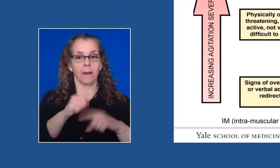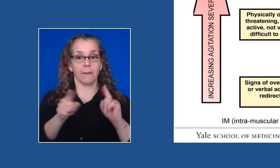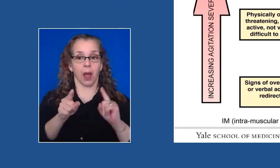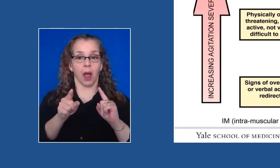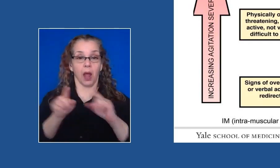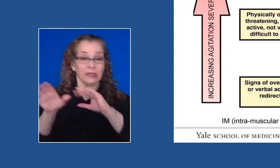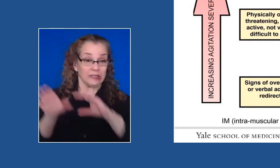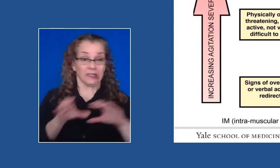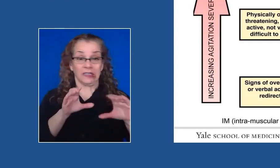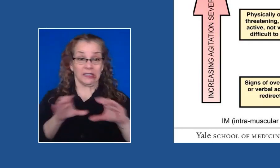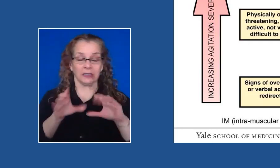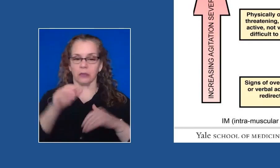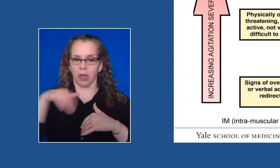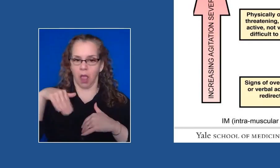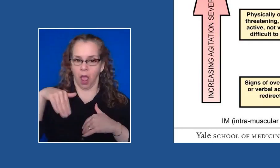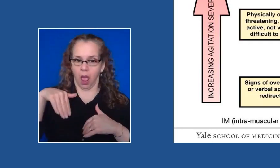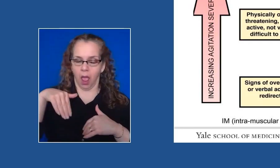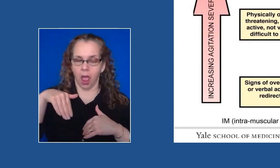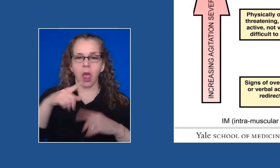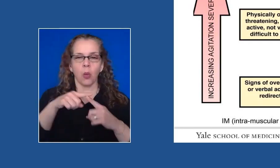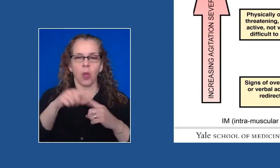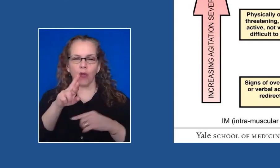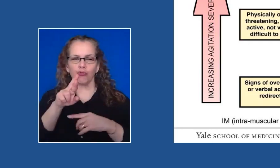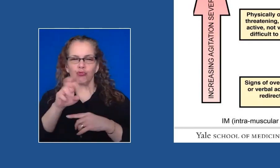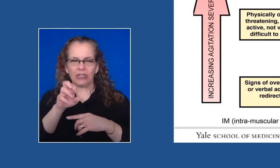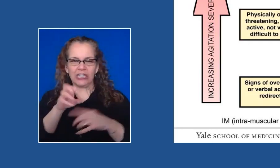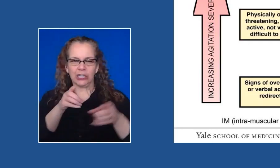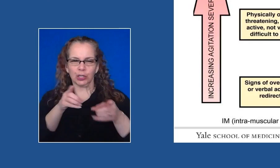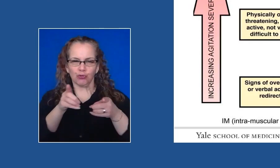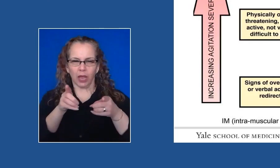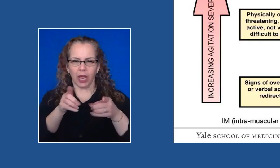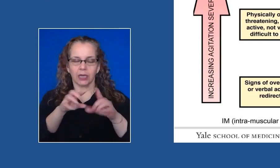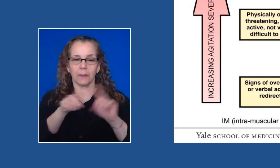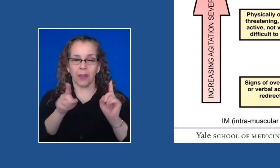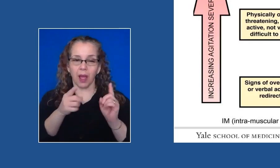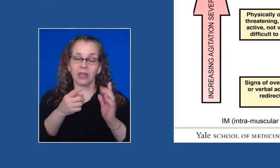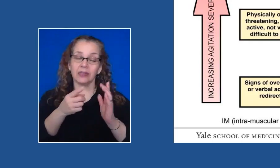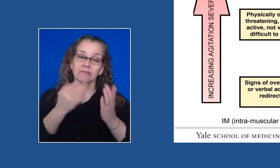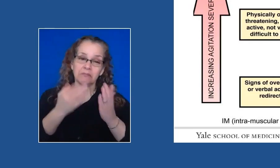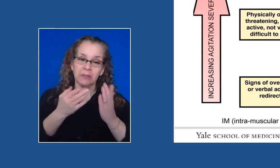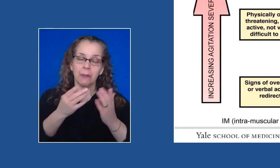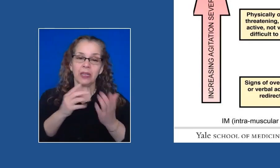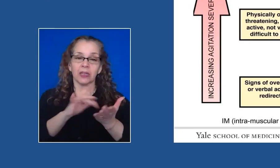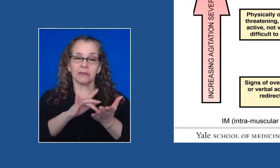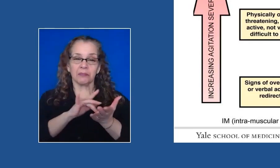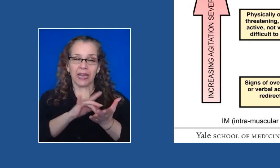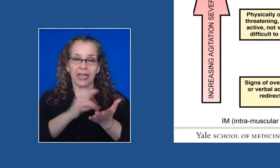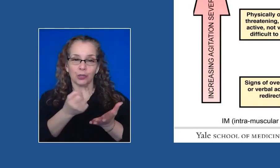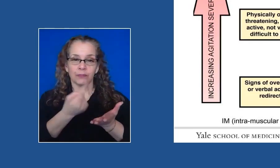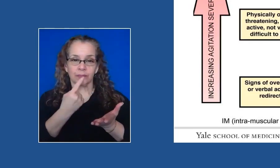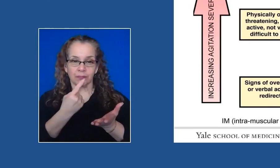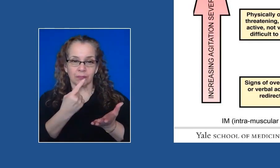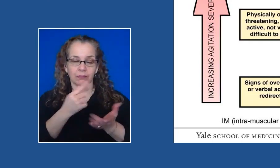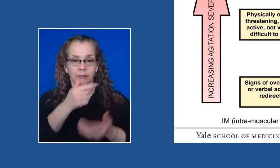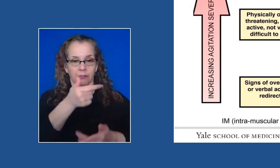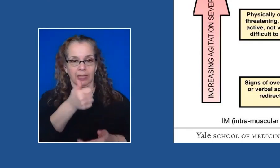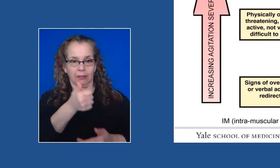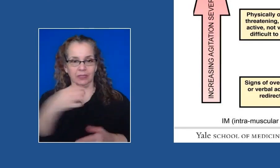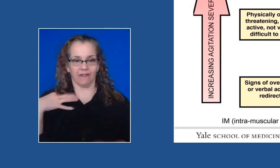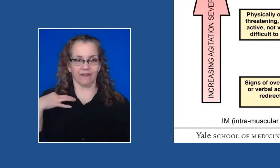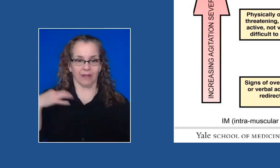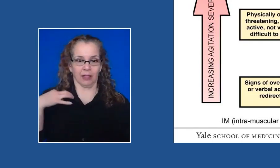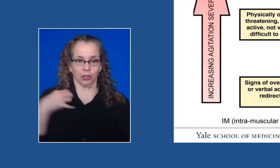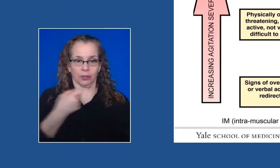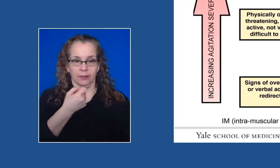bit more redirection, but at that point, oral medications and hopefully voluntary medications might be necessary. When we